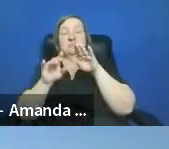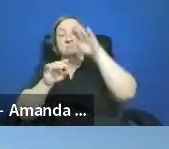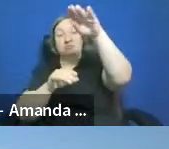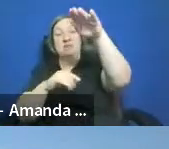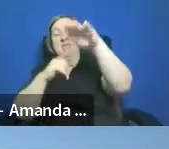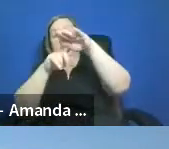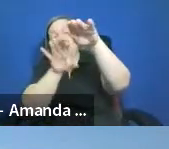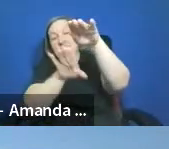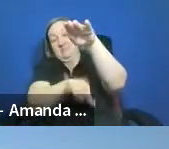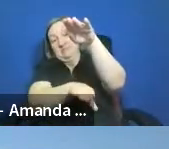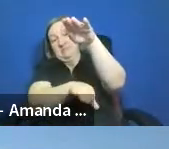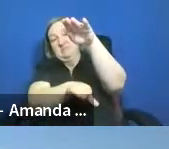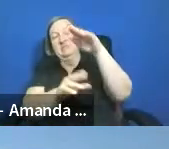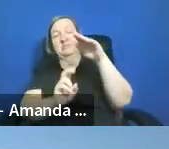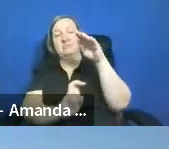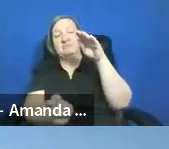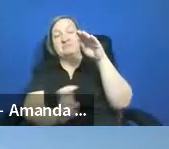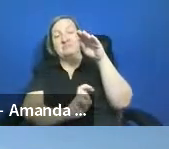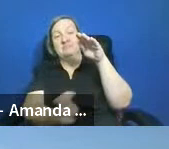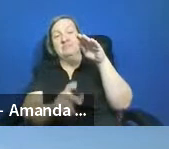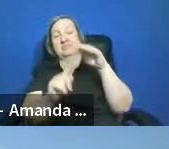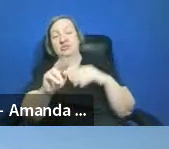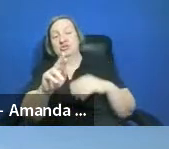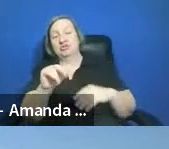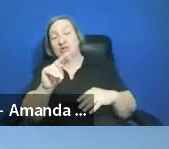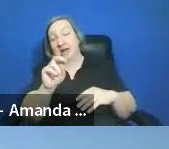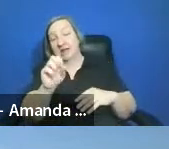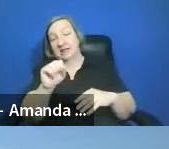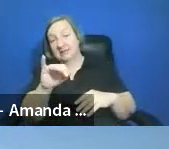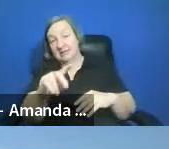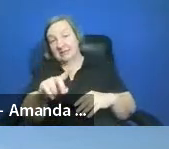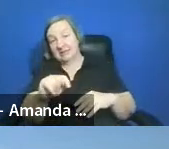either transit on the southbound or